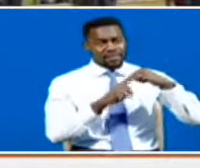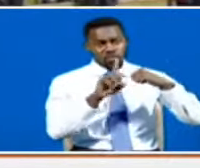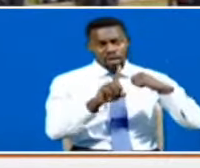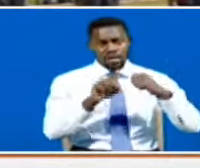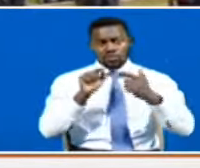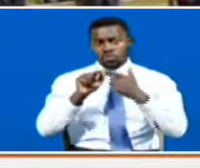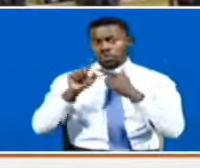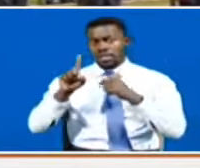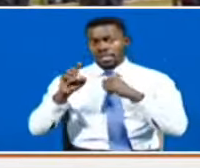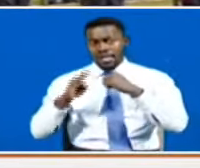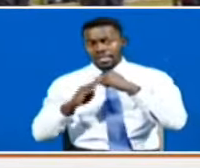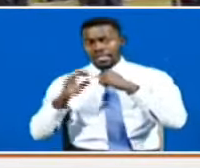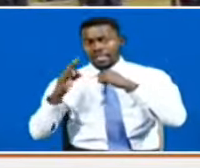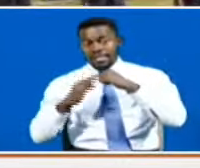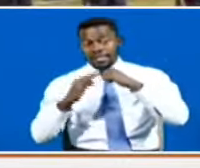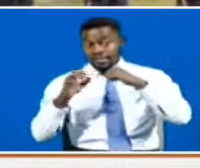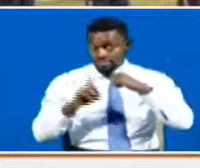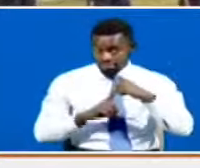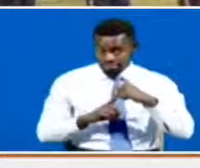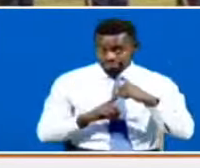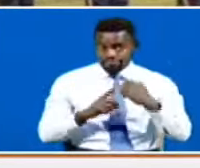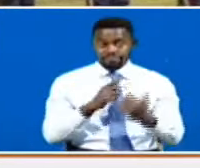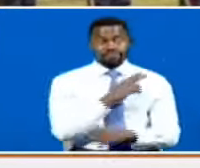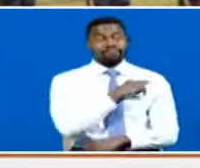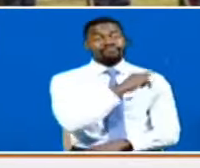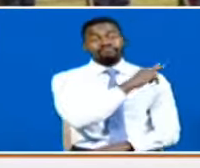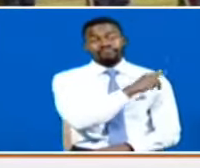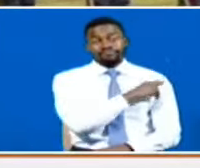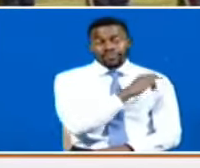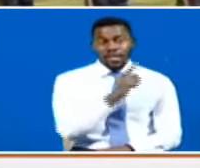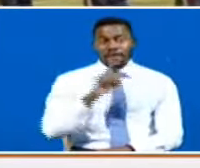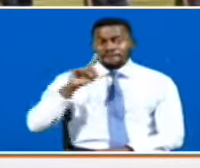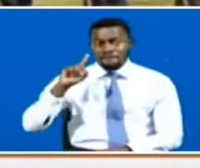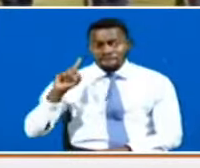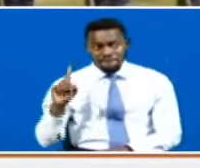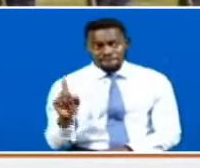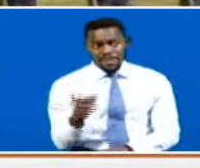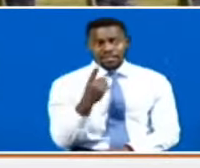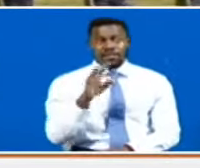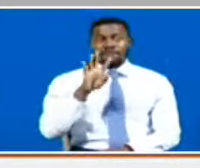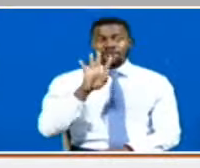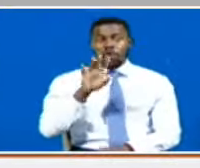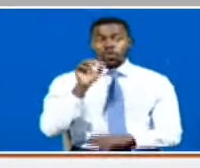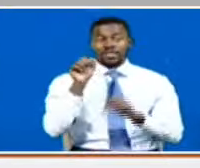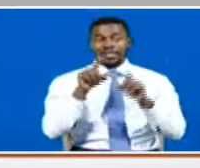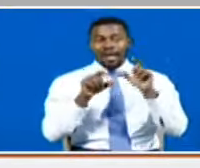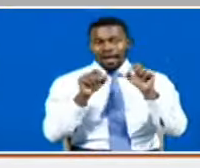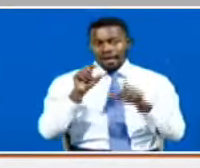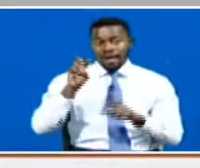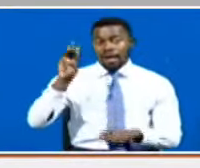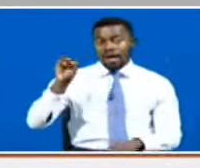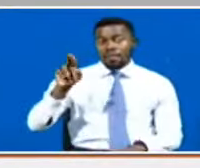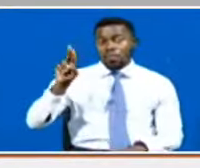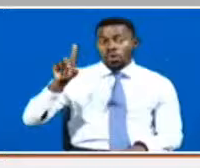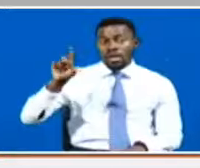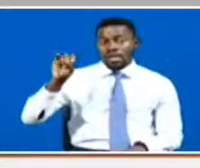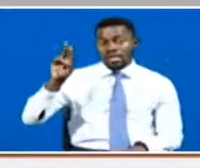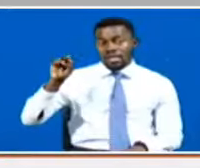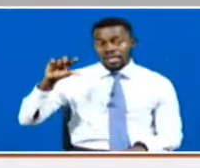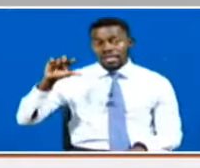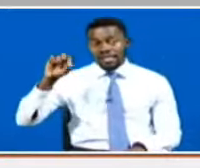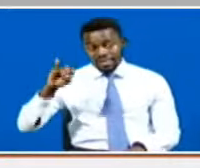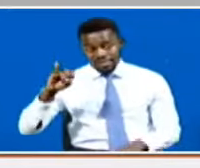1986. Major General was Kenya's first four-star general. Mulinge was succeeded by General retired